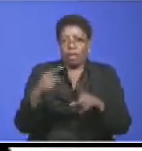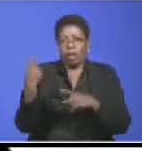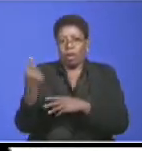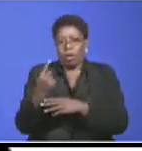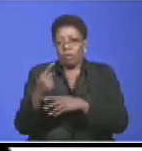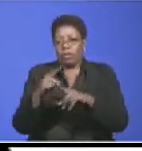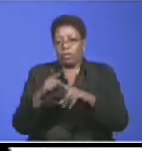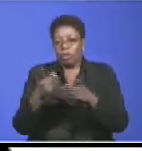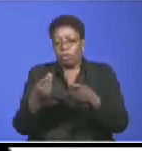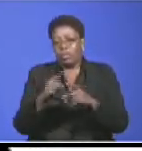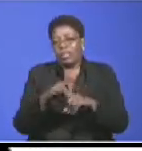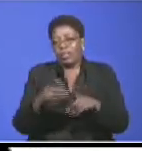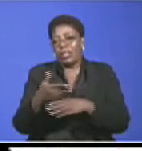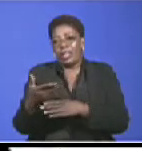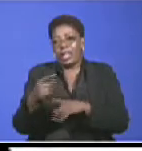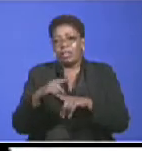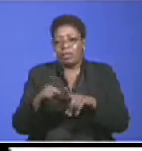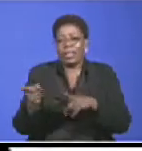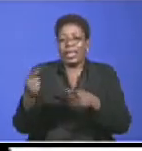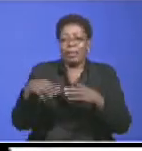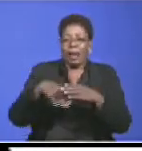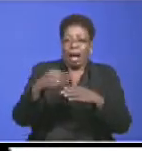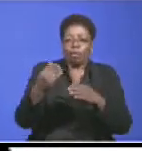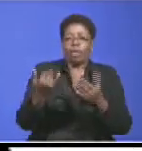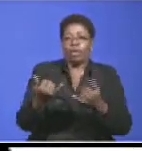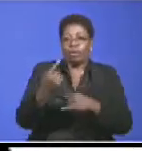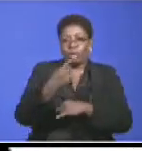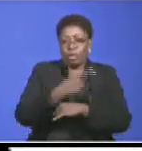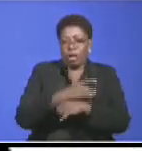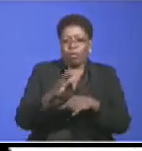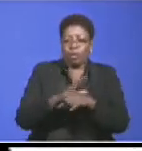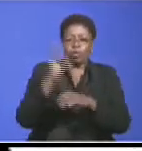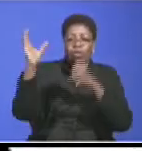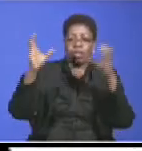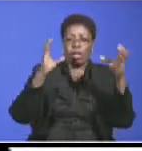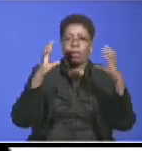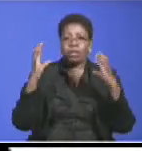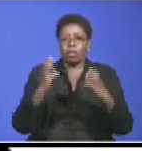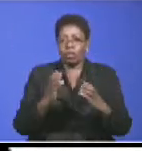and do different things. But they came out today in full force to celebrate the Christmas season.